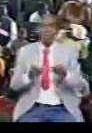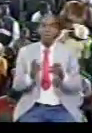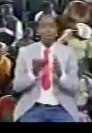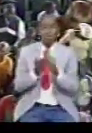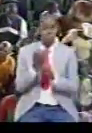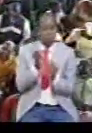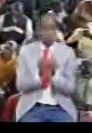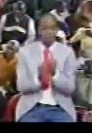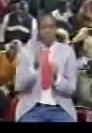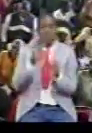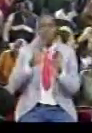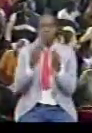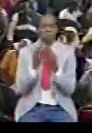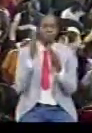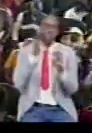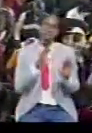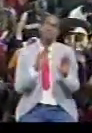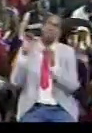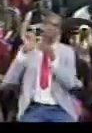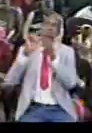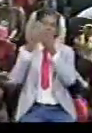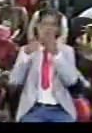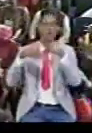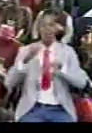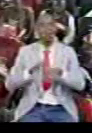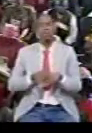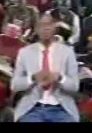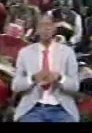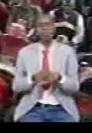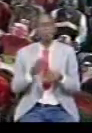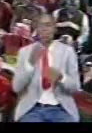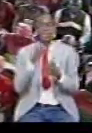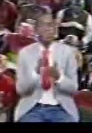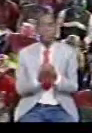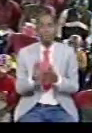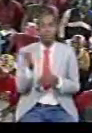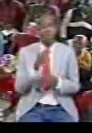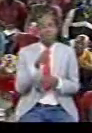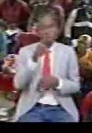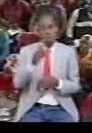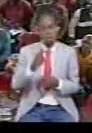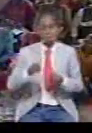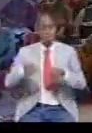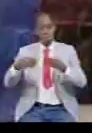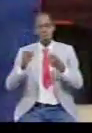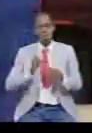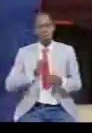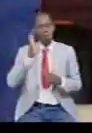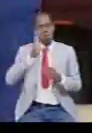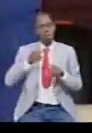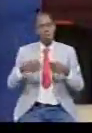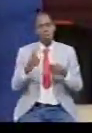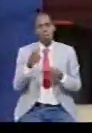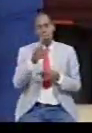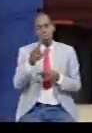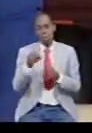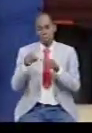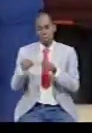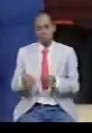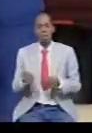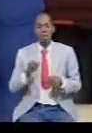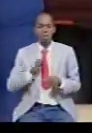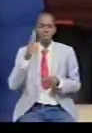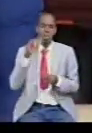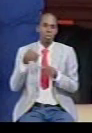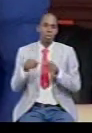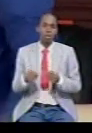family will go to heaven. It says, whither thou goest, I will go. And where thou lodgest, I will lodge.